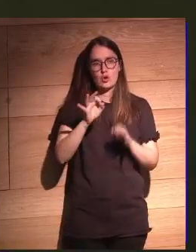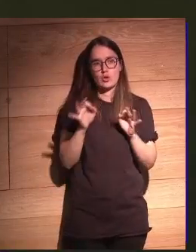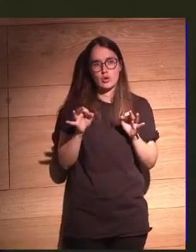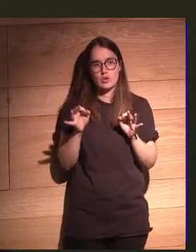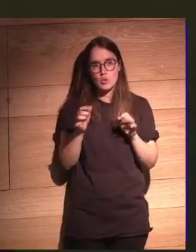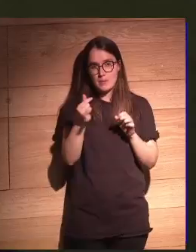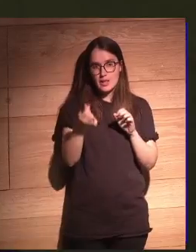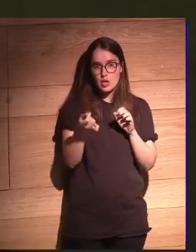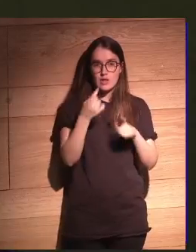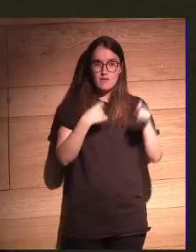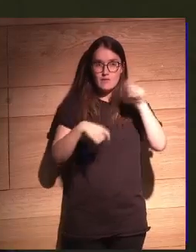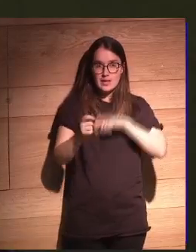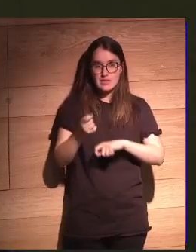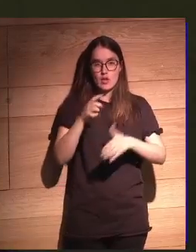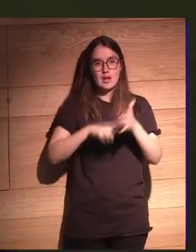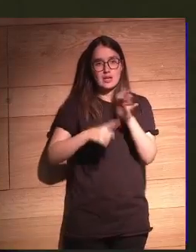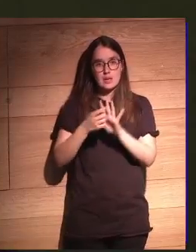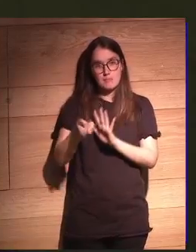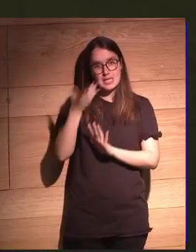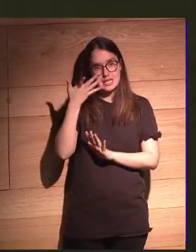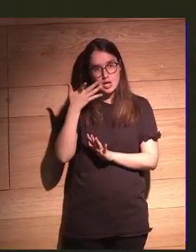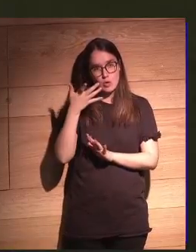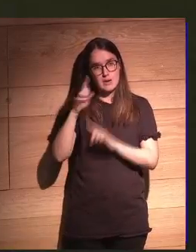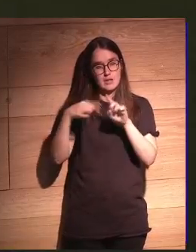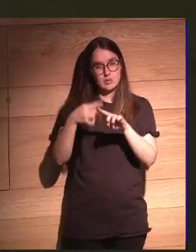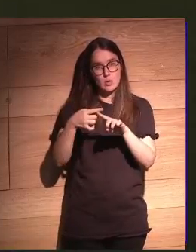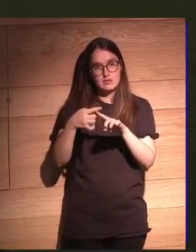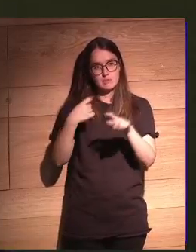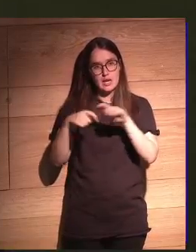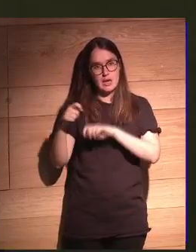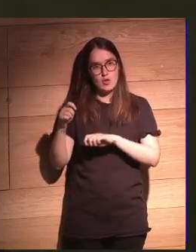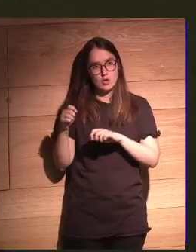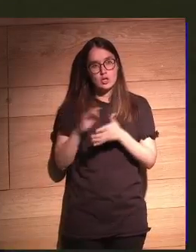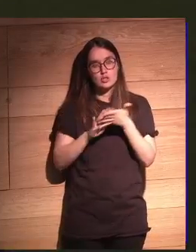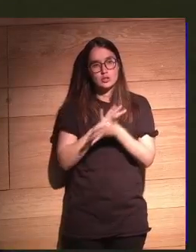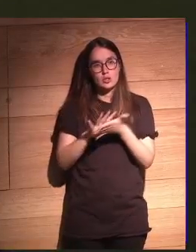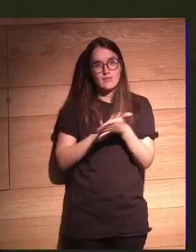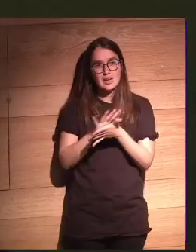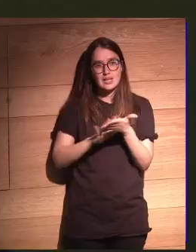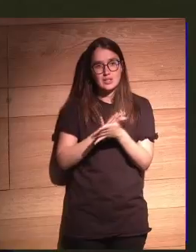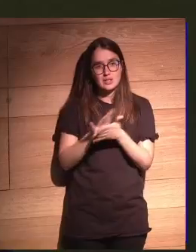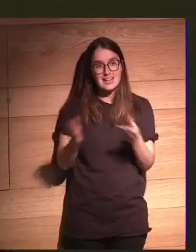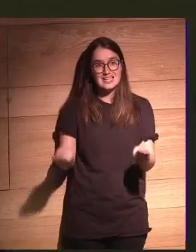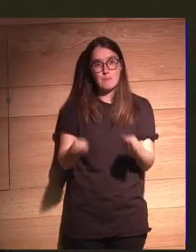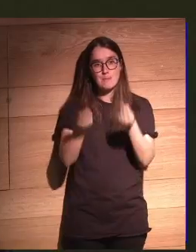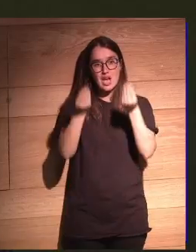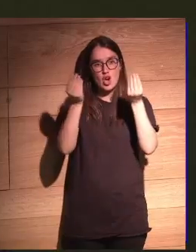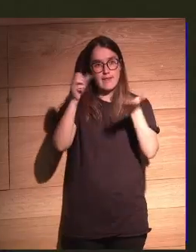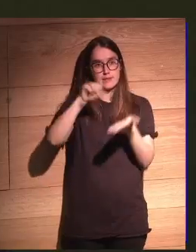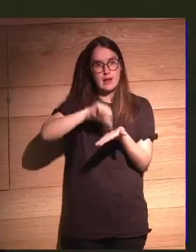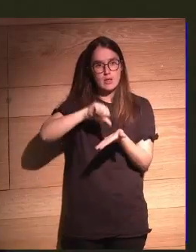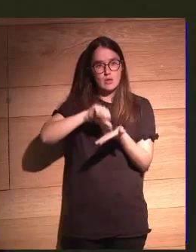the refurbishment of cities that will obviously increase the value in the market of the